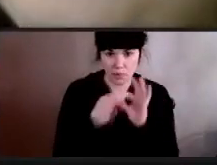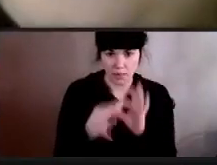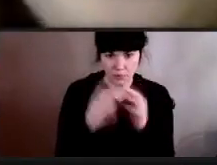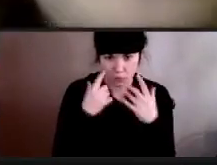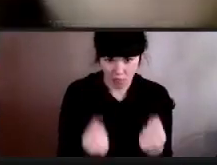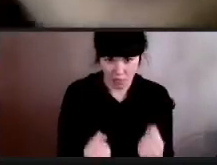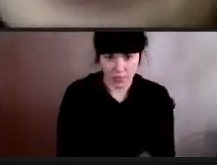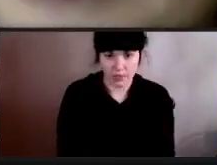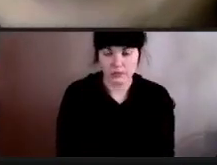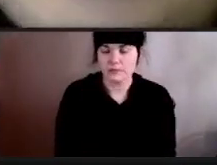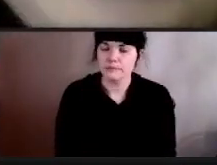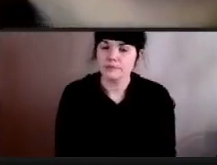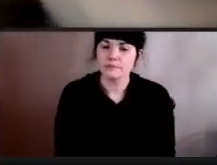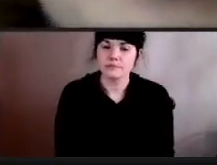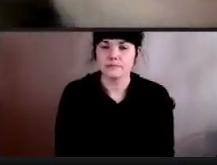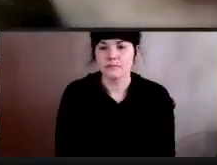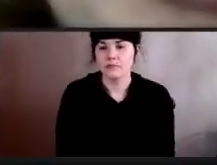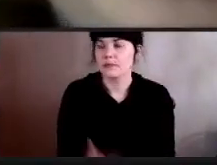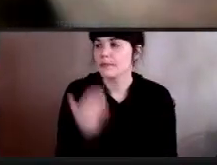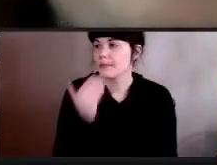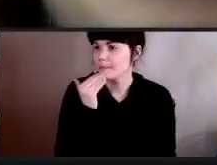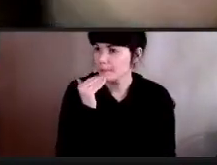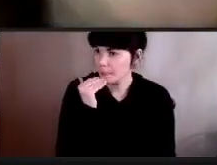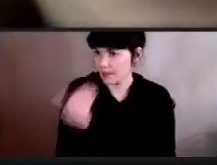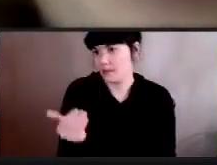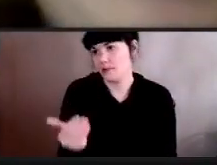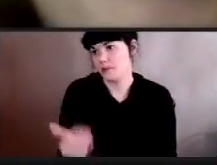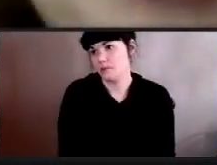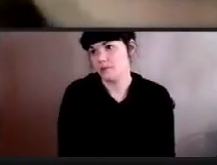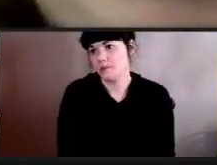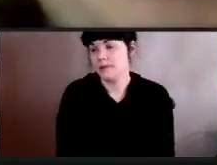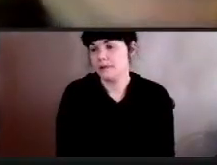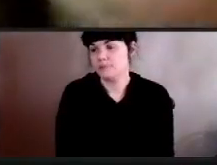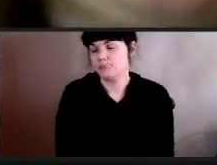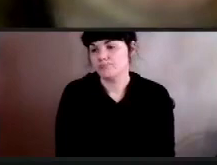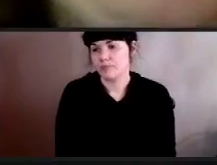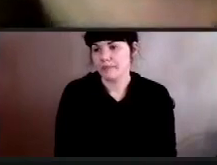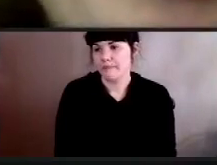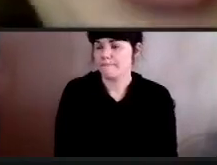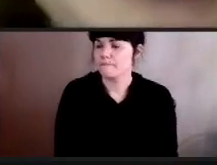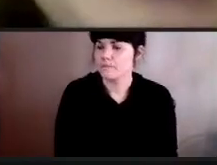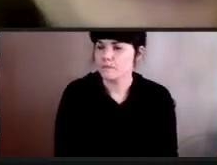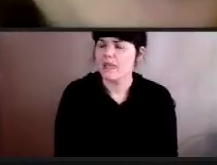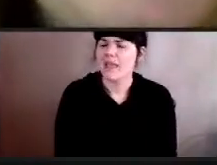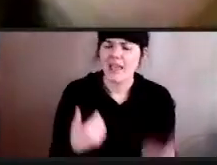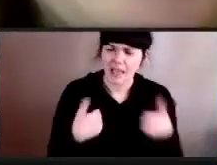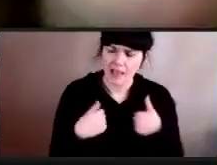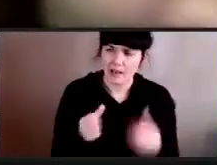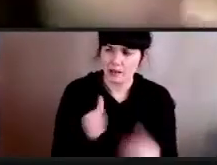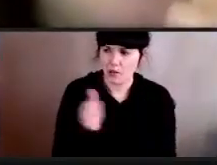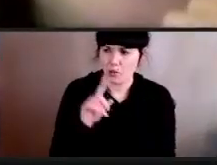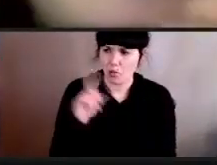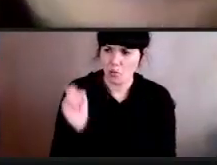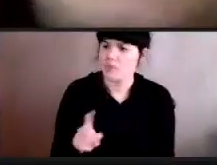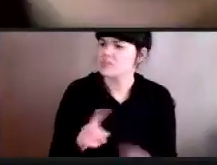Thank you for that. And I appreciate you answered my other question in your answers around the